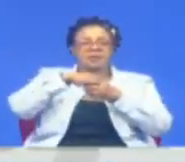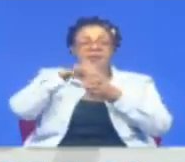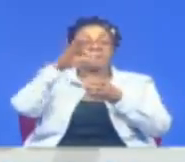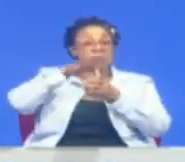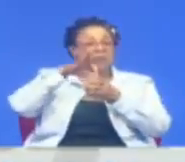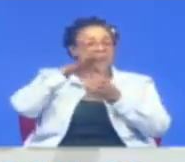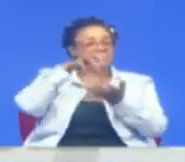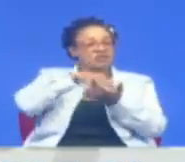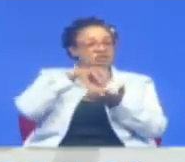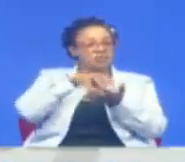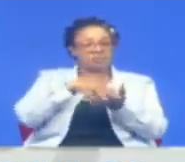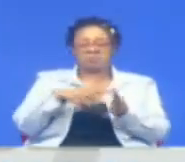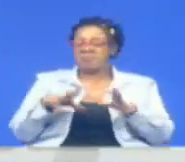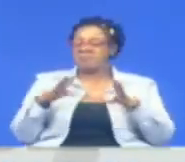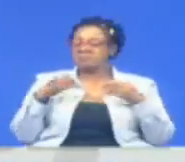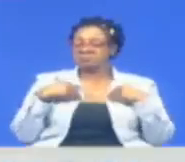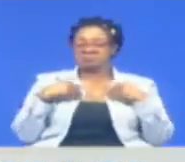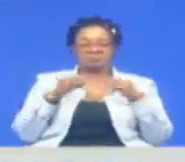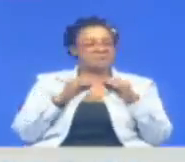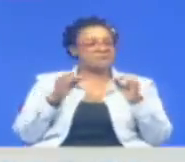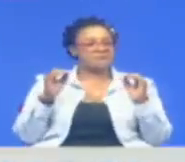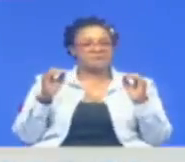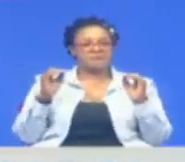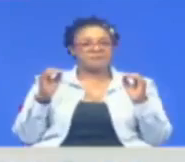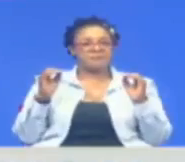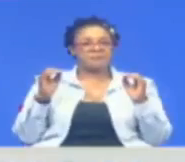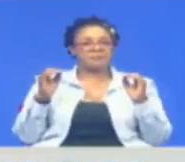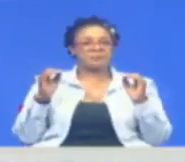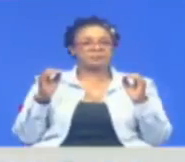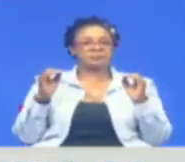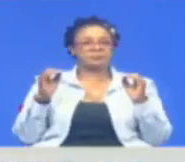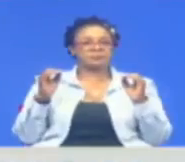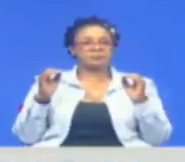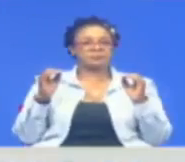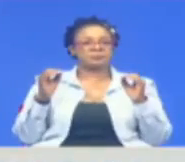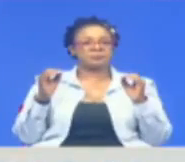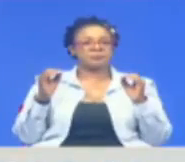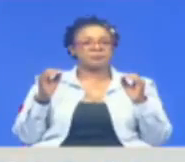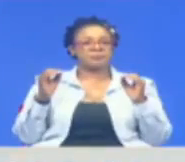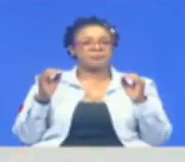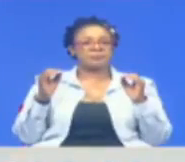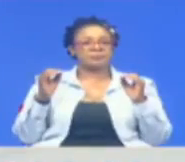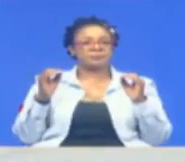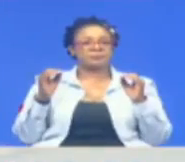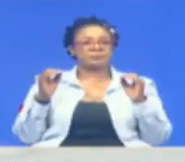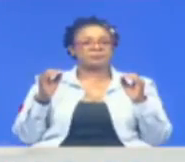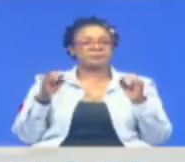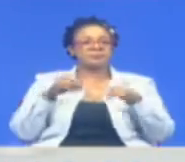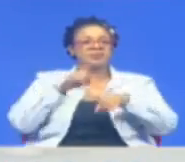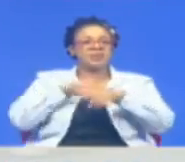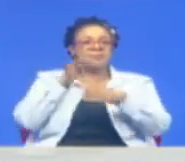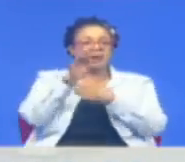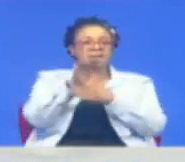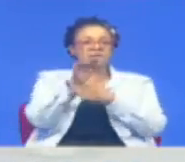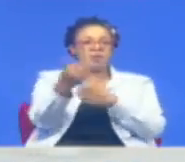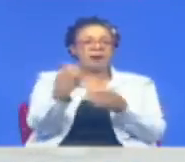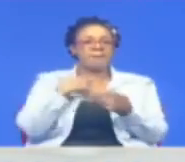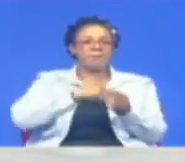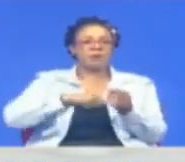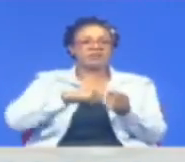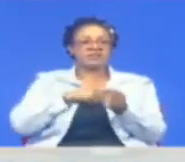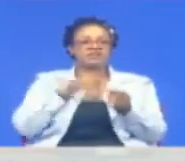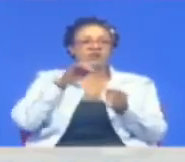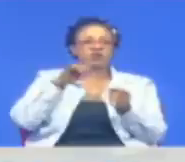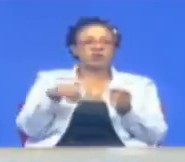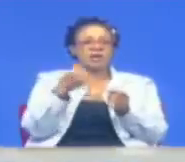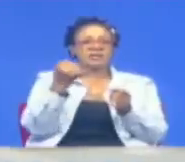will always not be acceptable. When asked about apologizing to journalists for the brutality